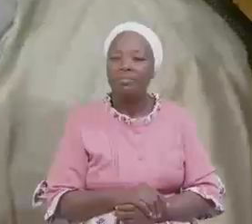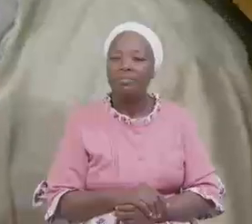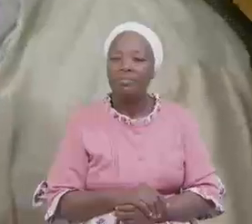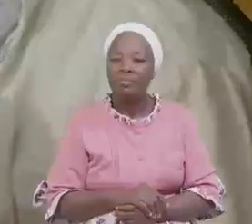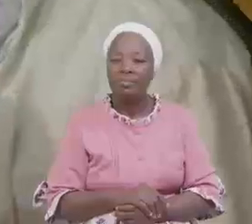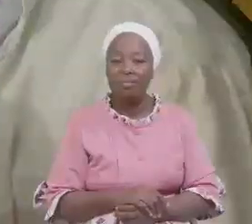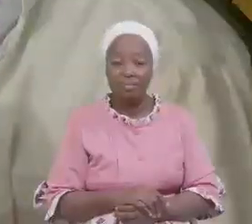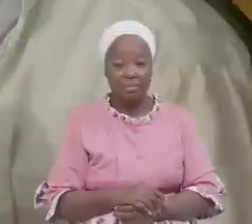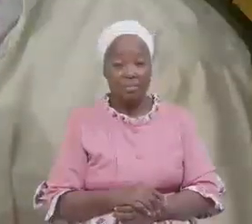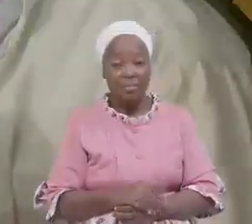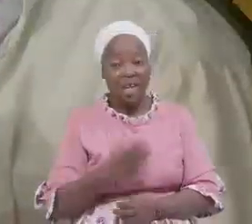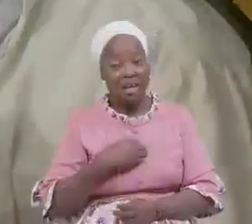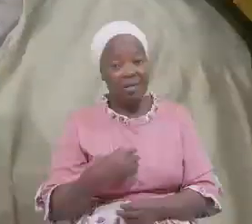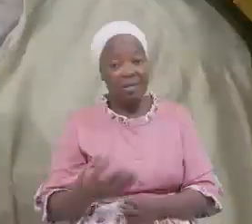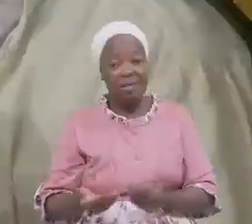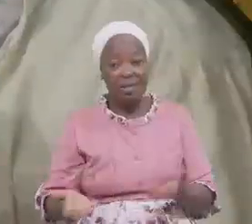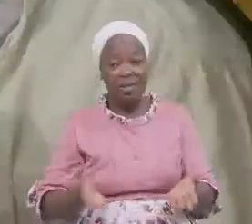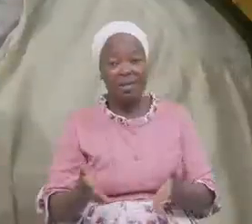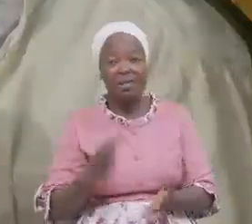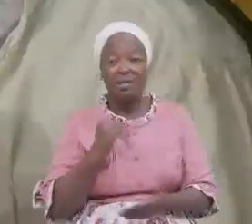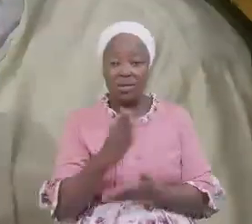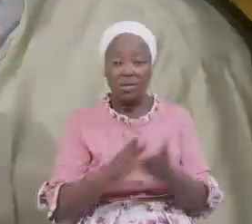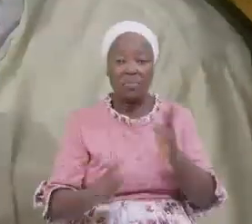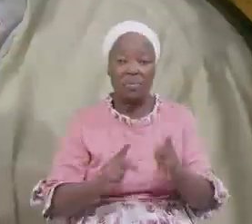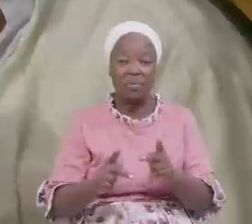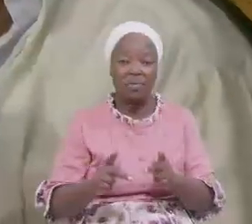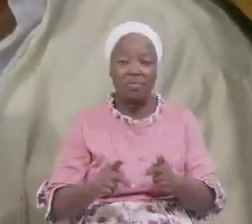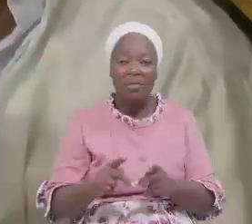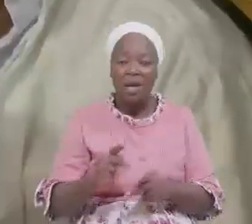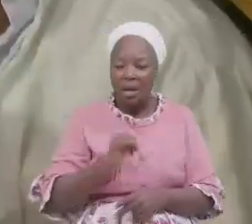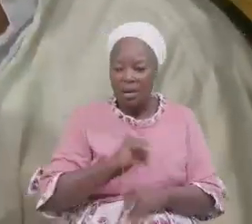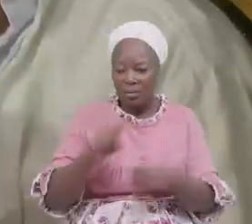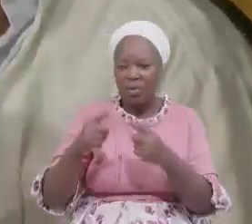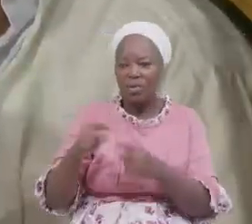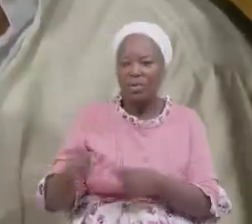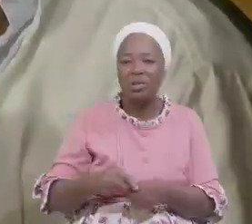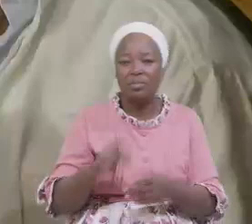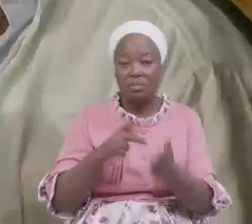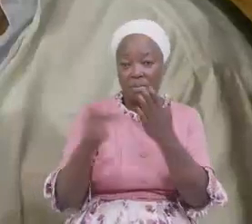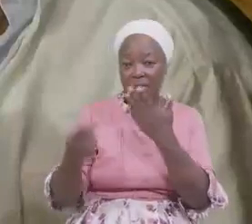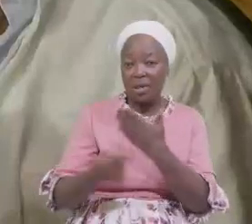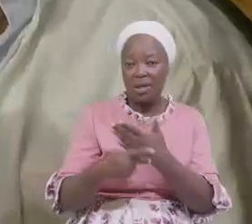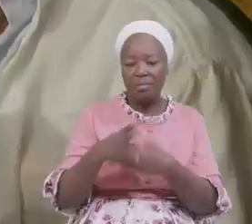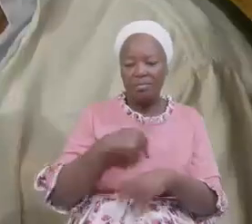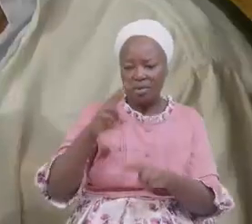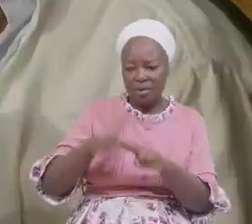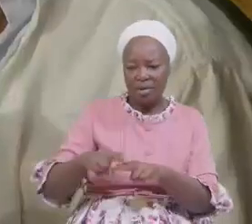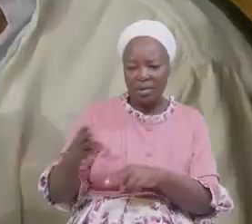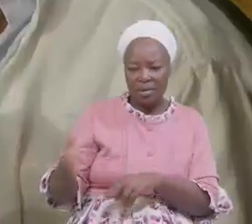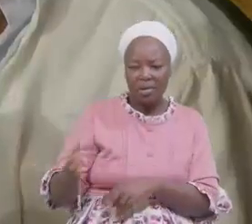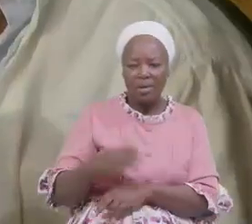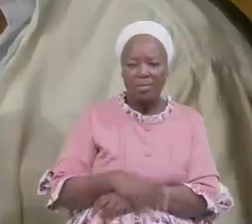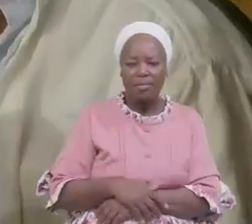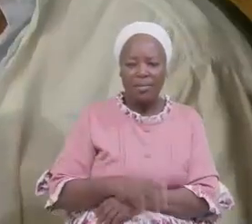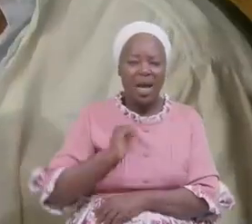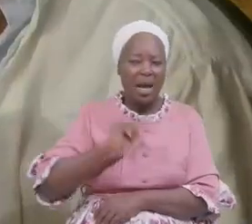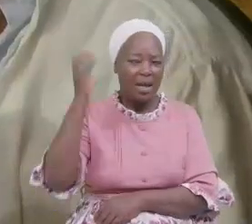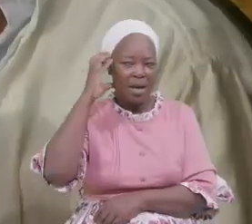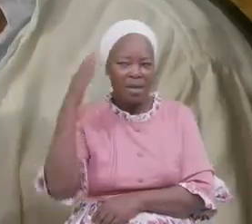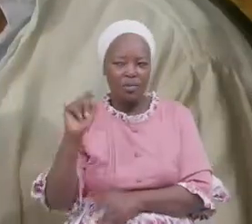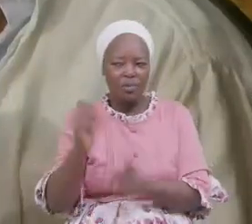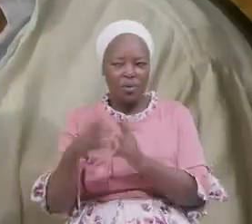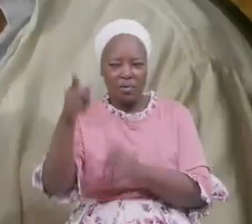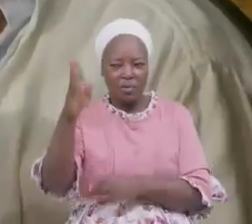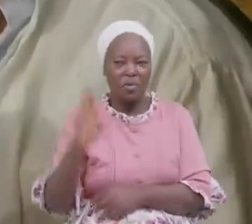I hear some people. I went to the crusade. I sat down there. I had the word of God.